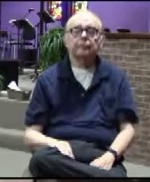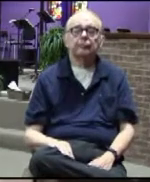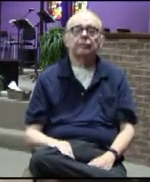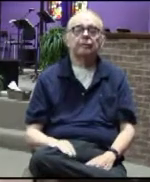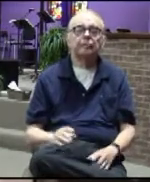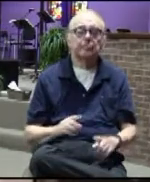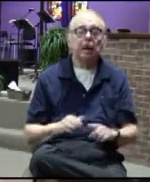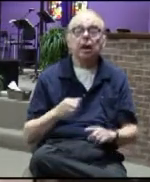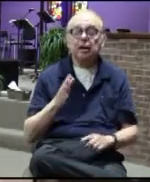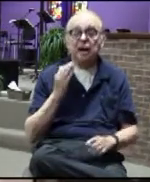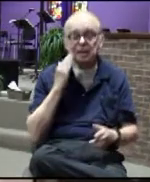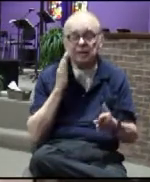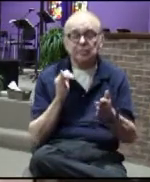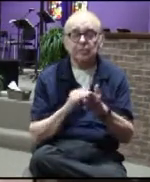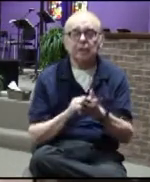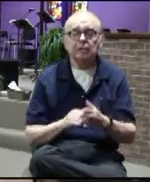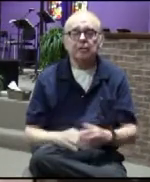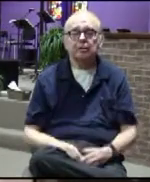but God does